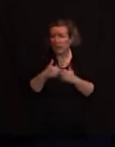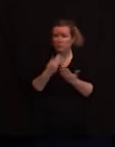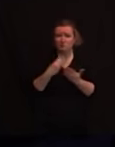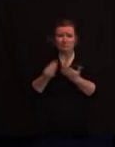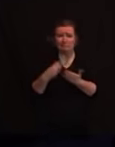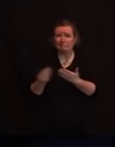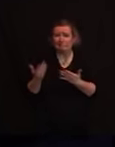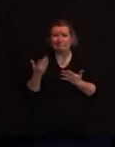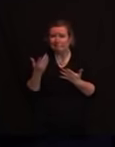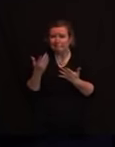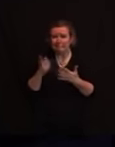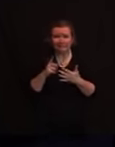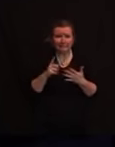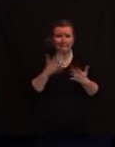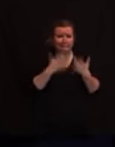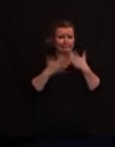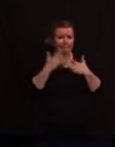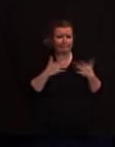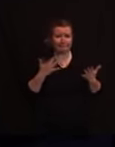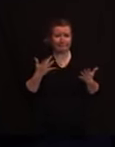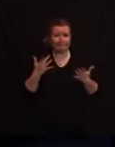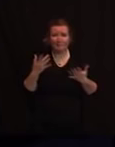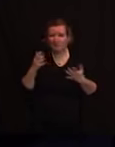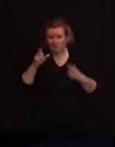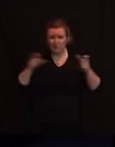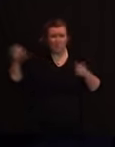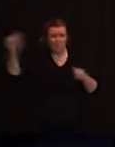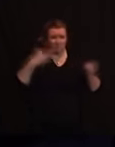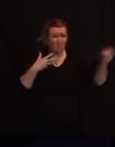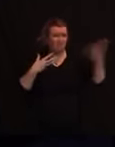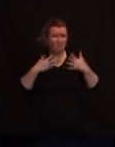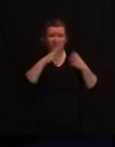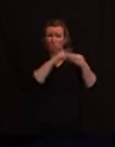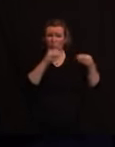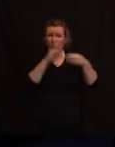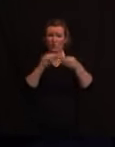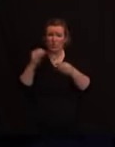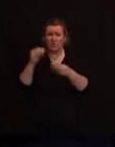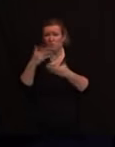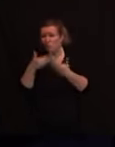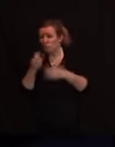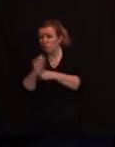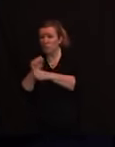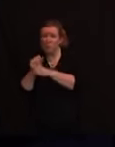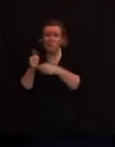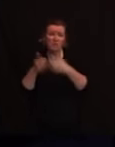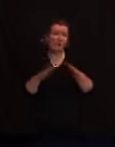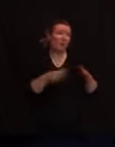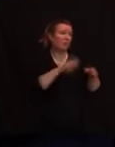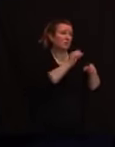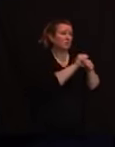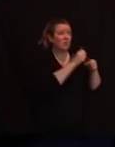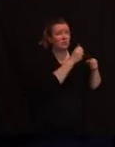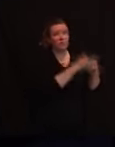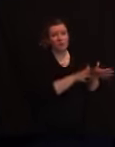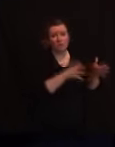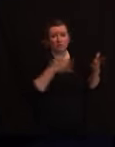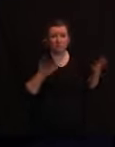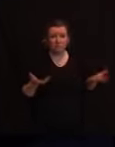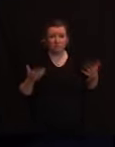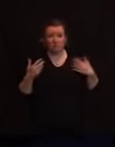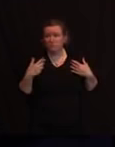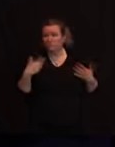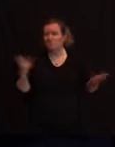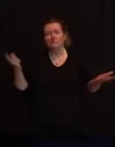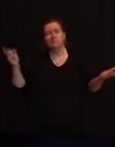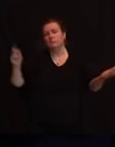people, hundreds of people telling their stories about their jobs that they lost and the work that they lost. We need to be doing everything we can to